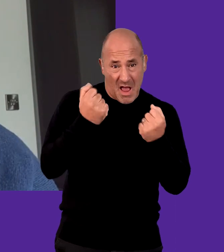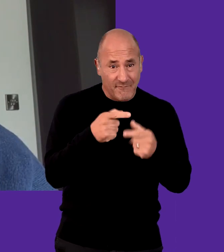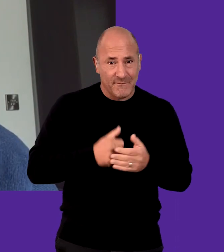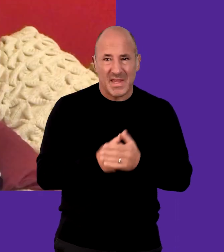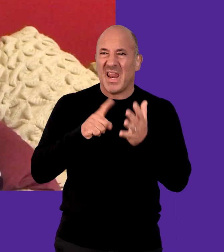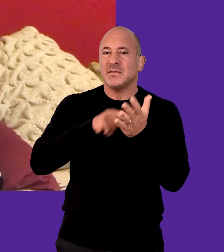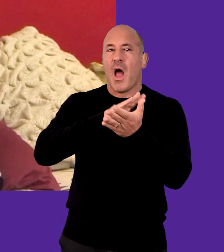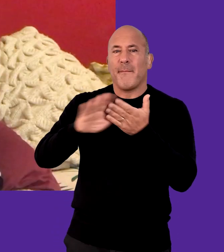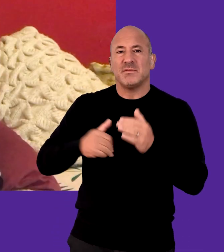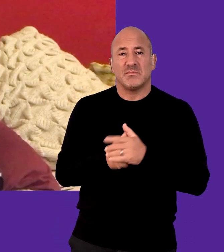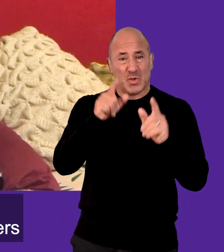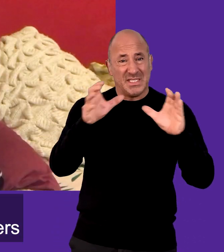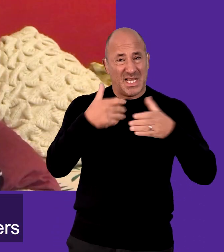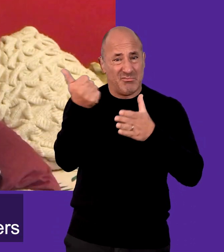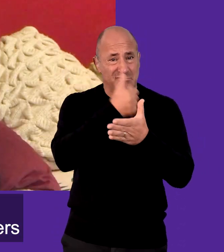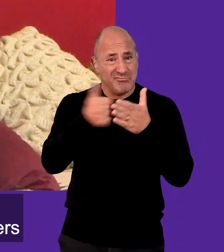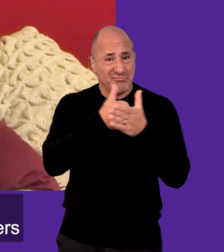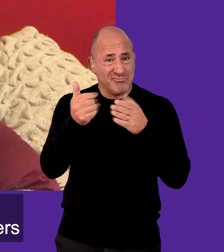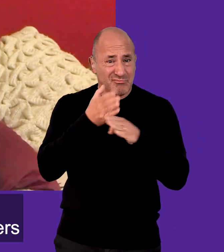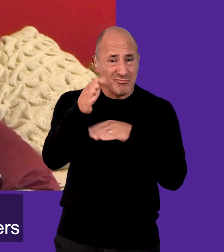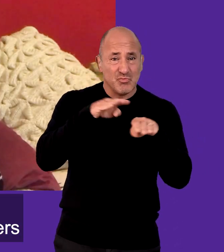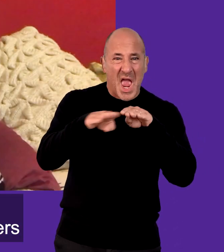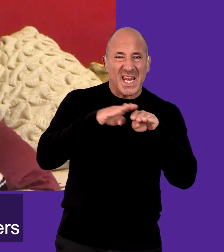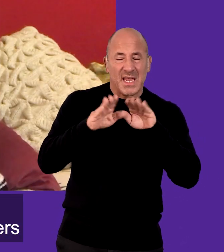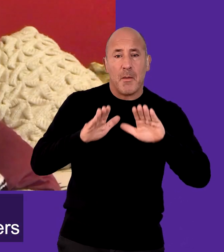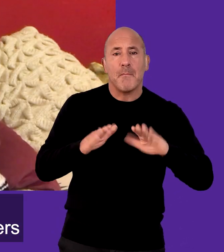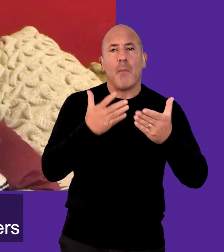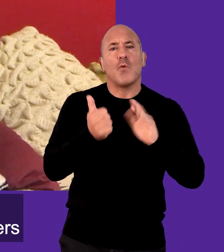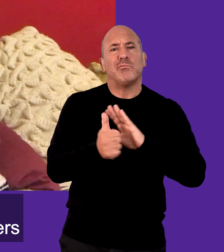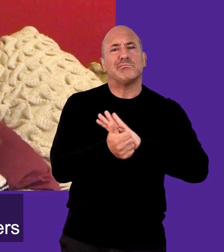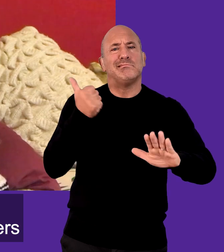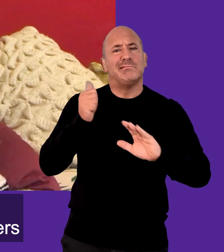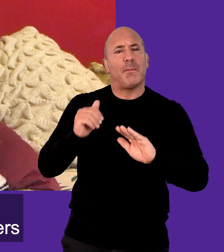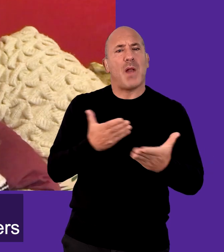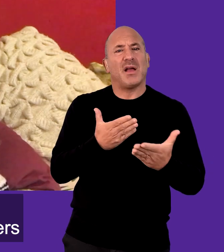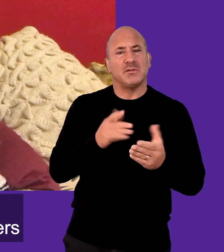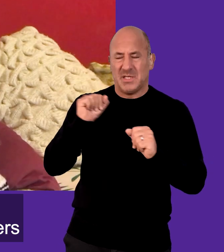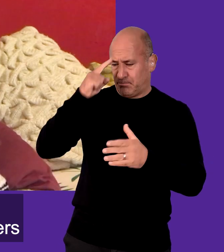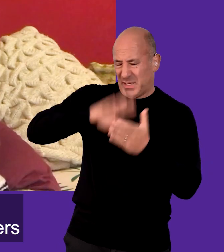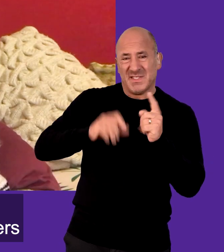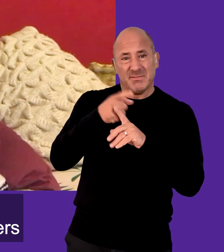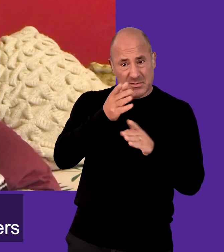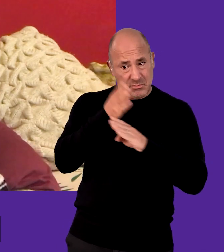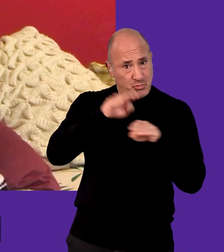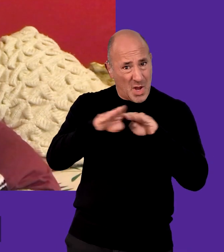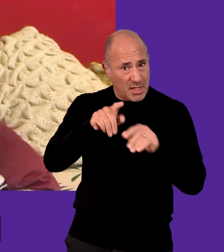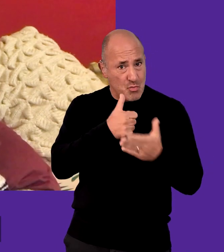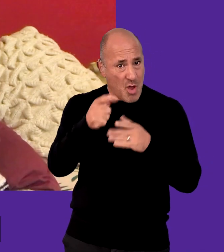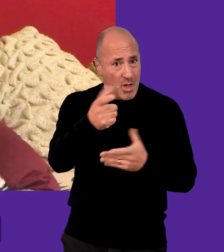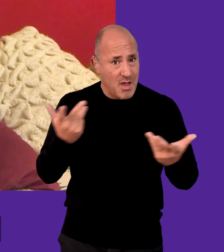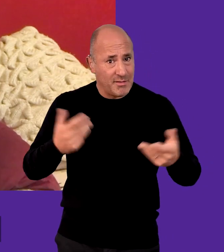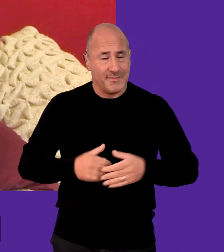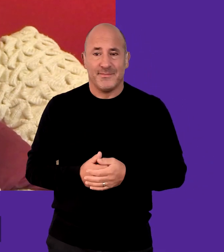project milestone? Lisa Hammond. Do your team regularly attend training provided by reputable suppliers with